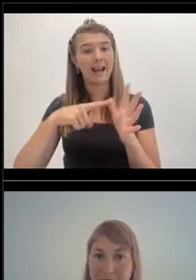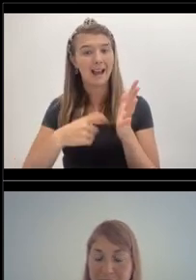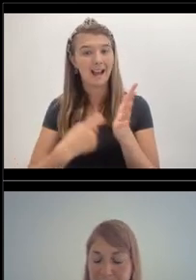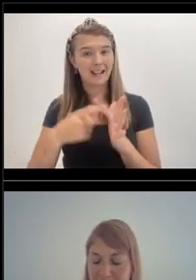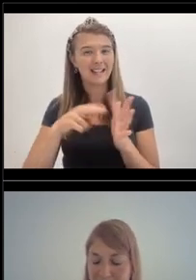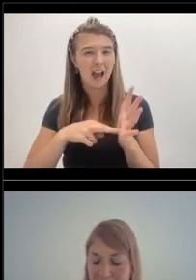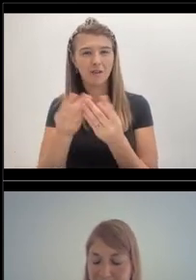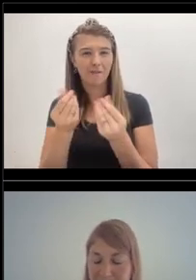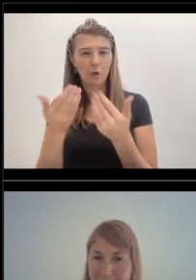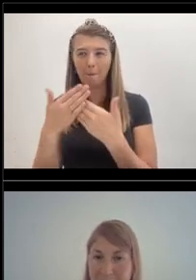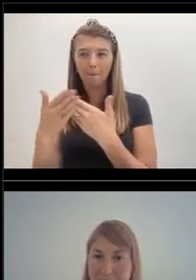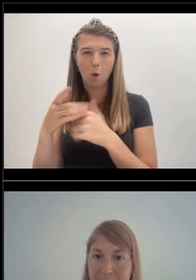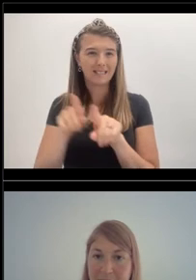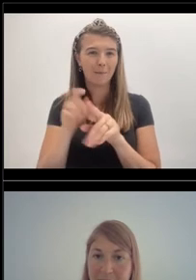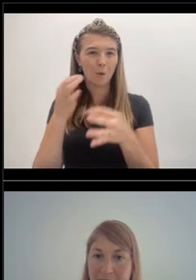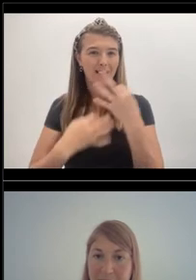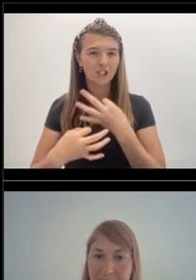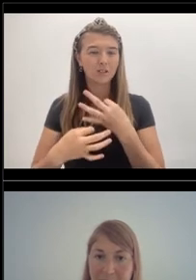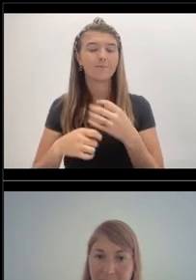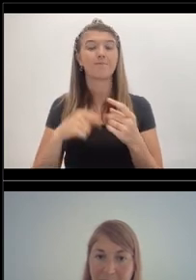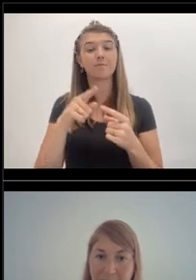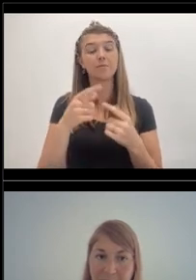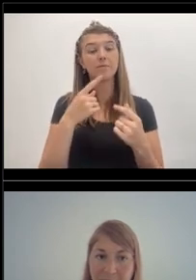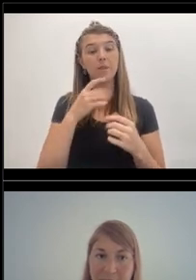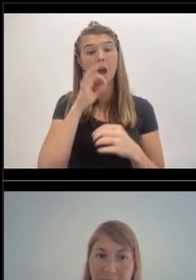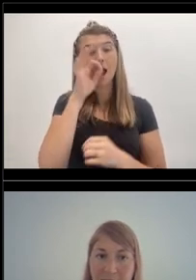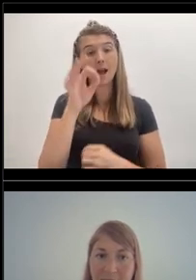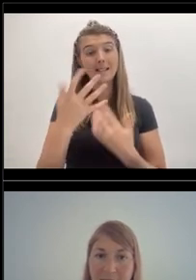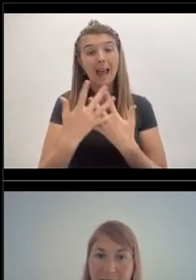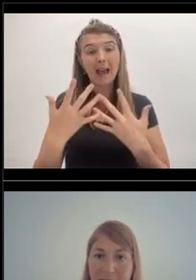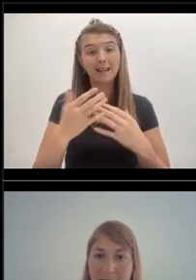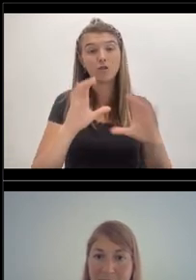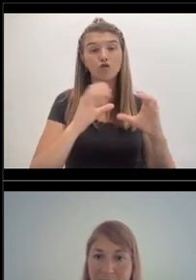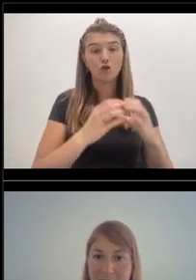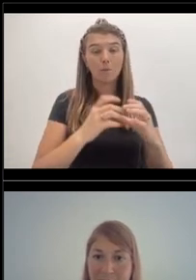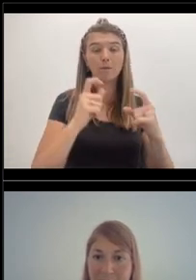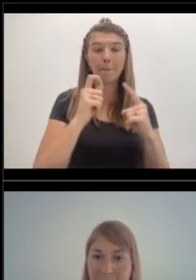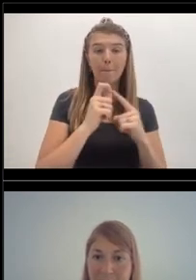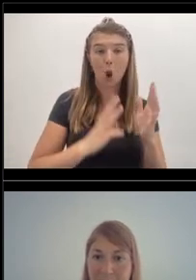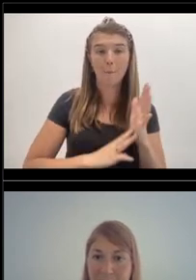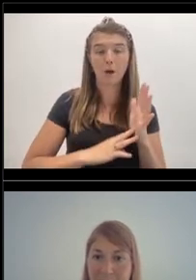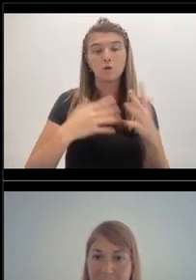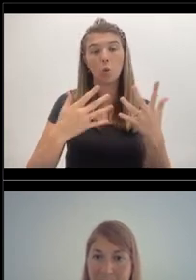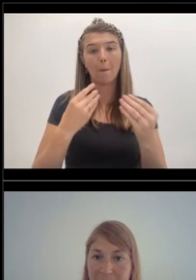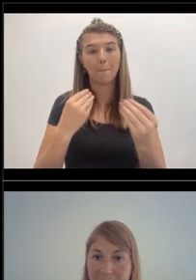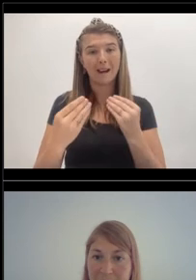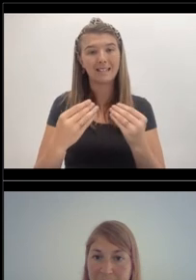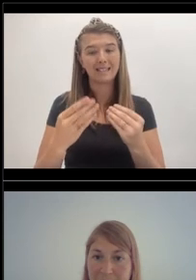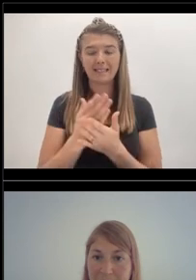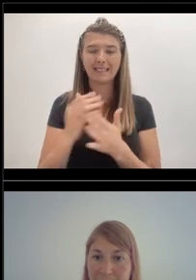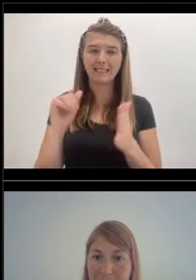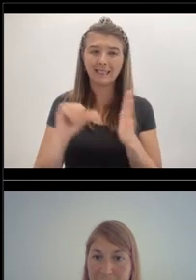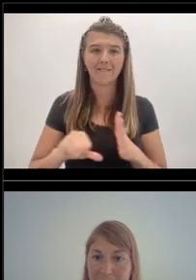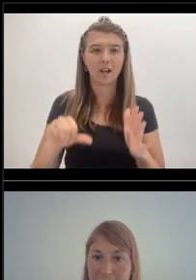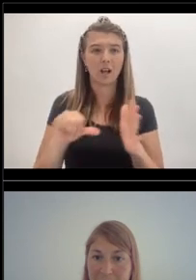is, are there any groups of polymers or plastics which are particularly difficult to recycle using either one of